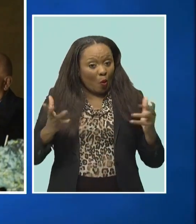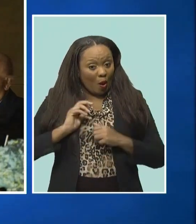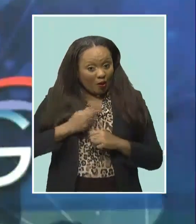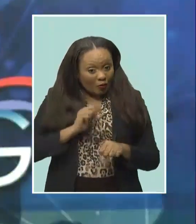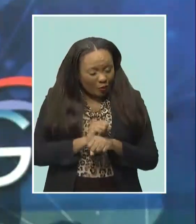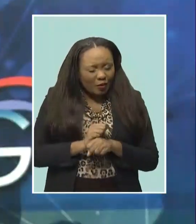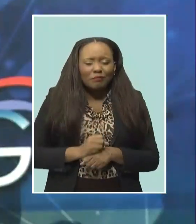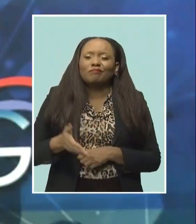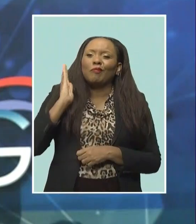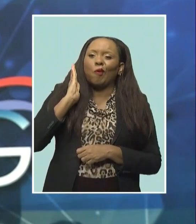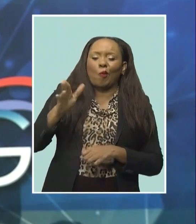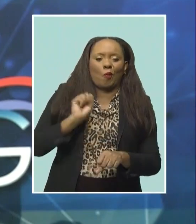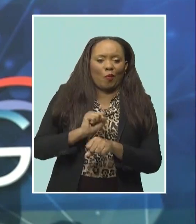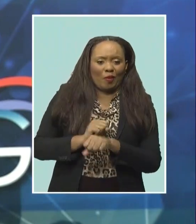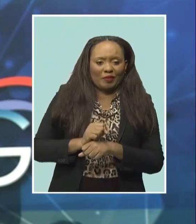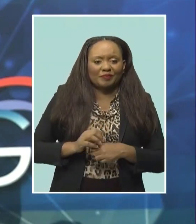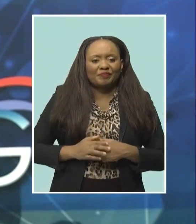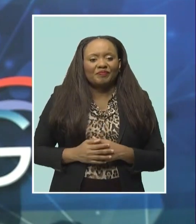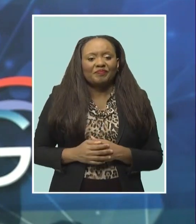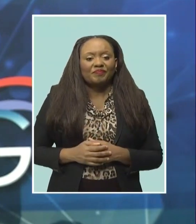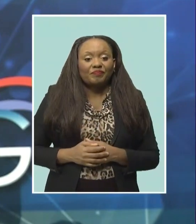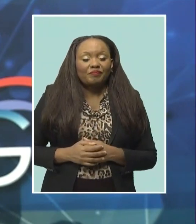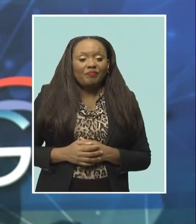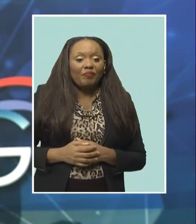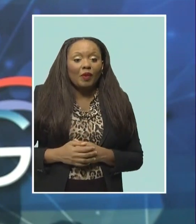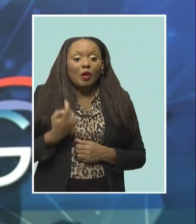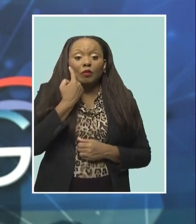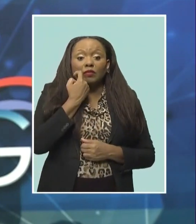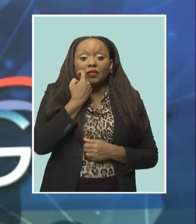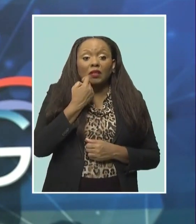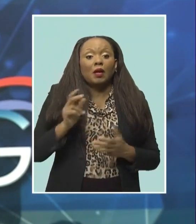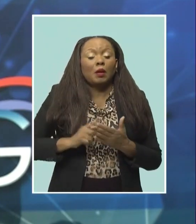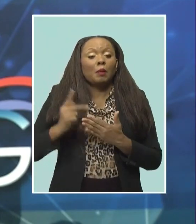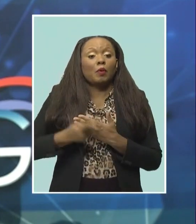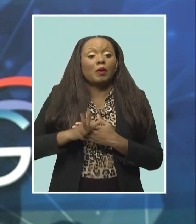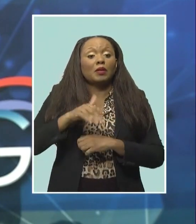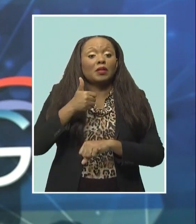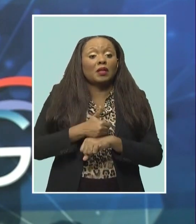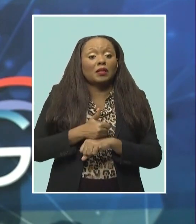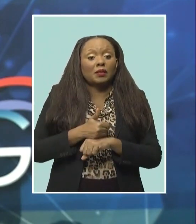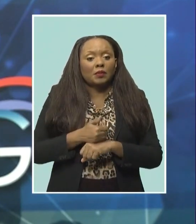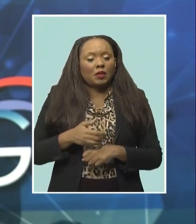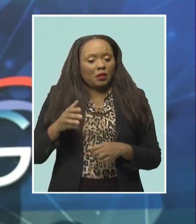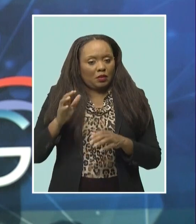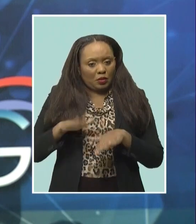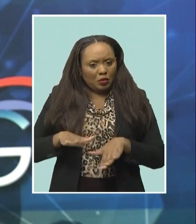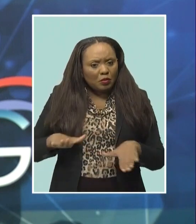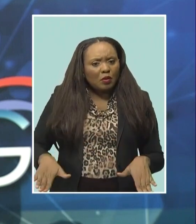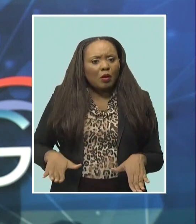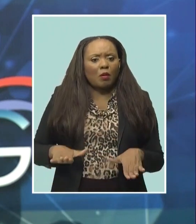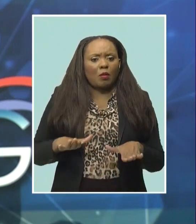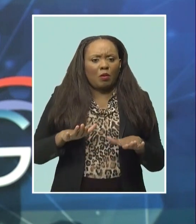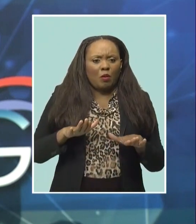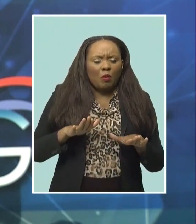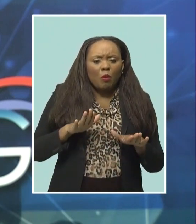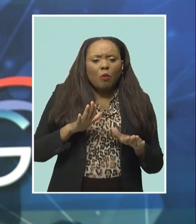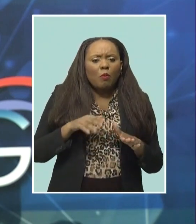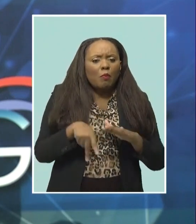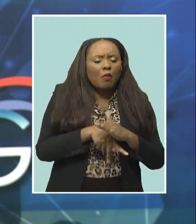of Education so that a cadre of teachers receive literacy training in specific areas, which will